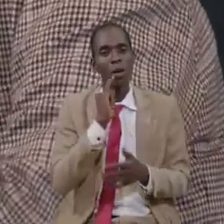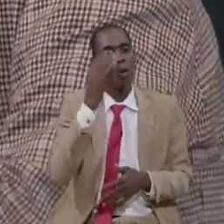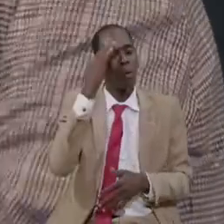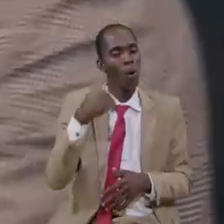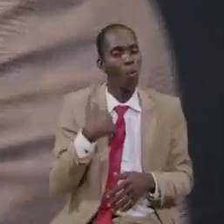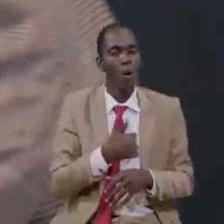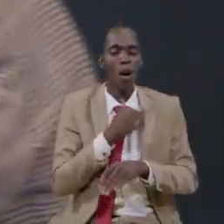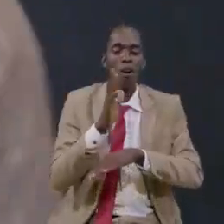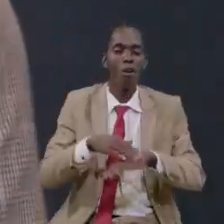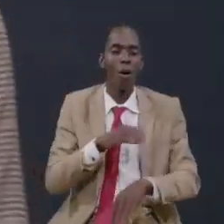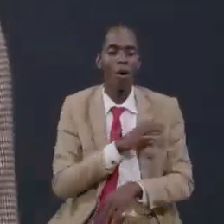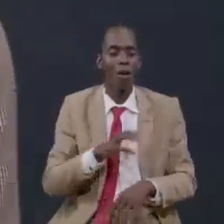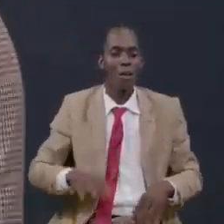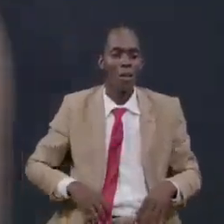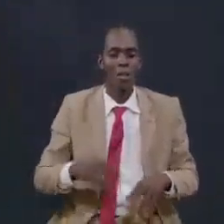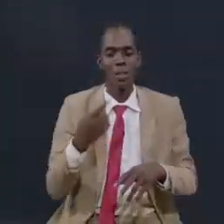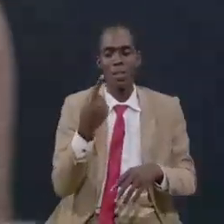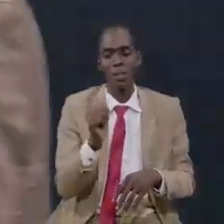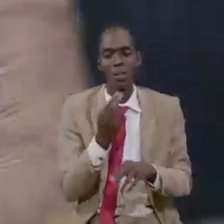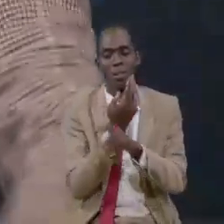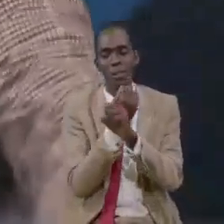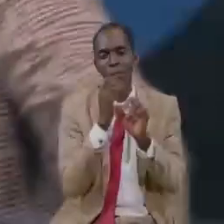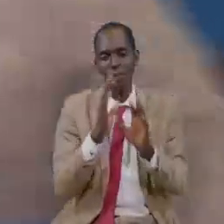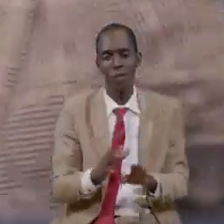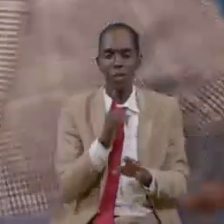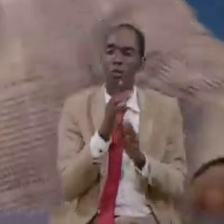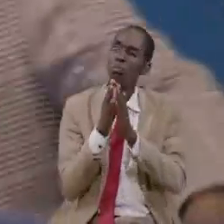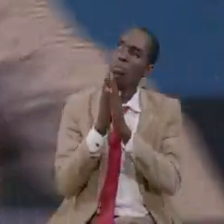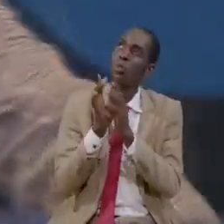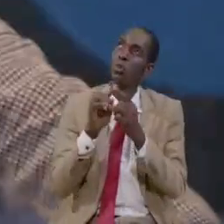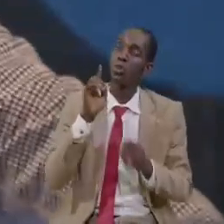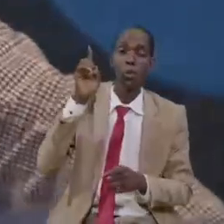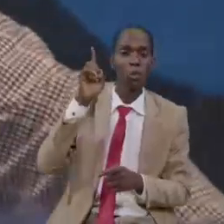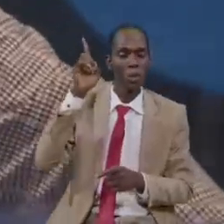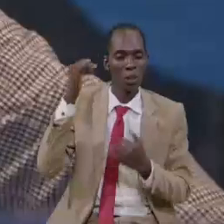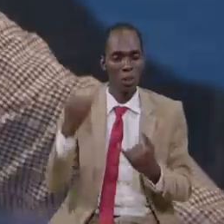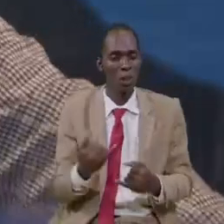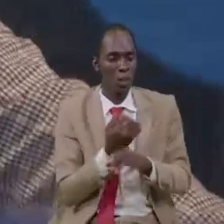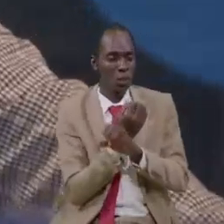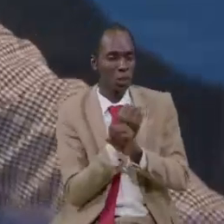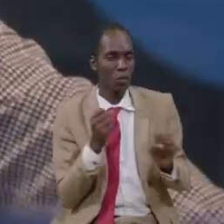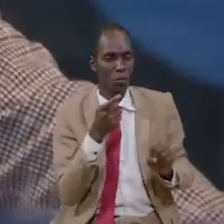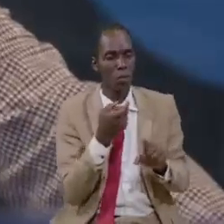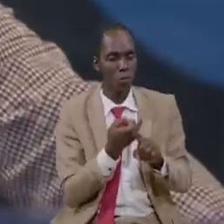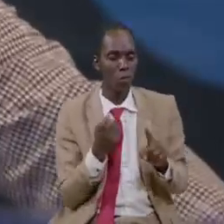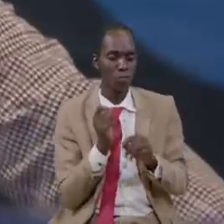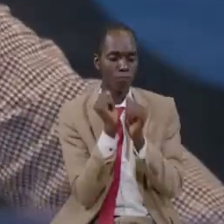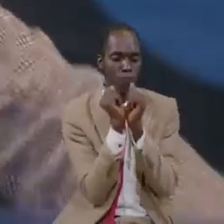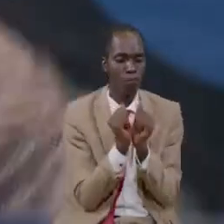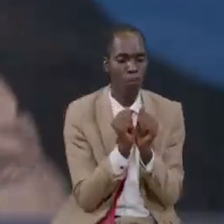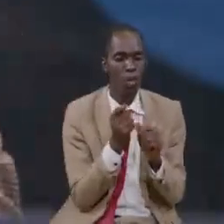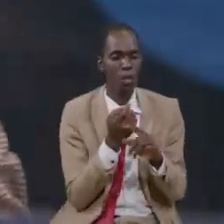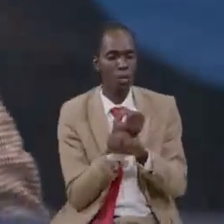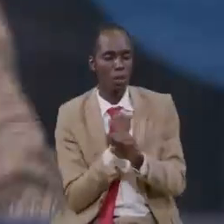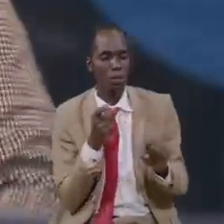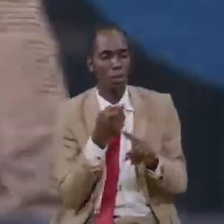him and redeems you from slavery. He redeems you from sin. And praise the Lord,